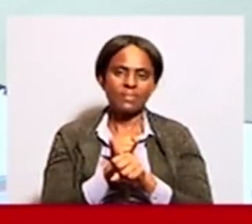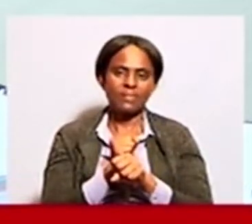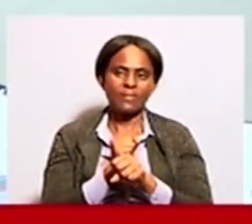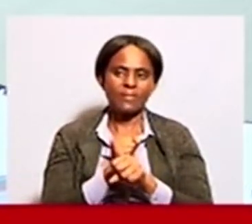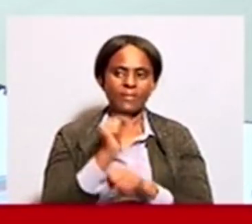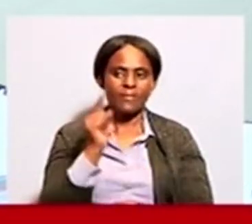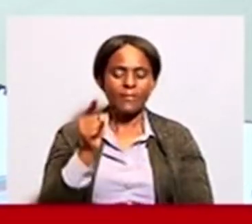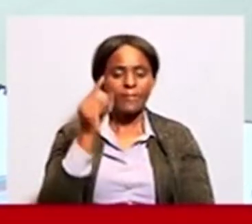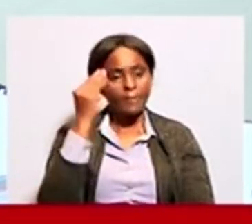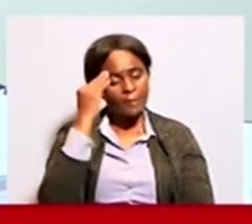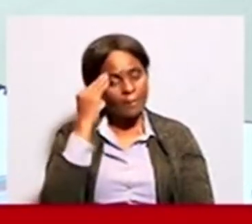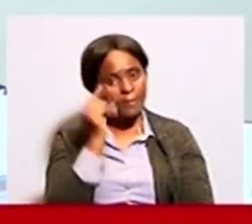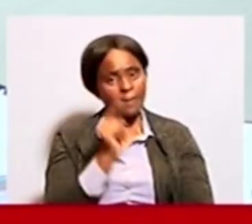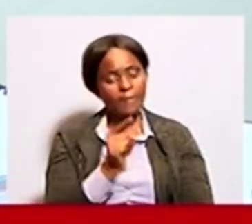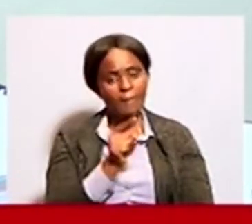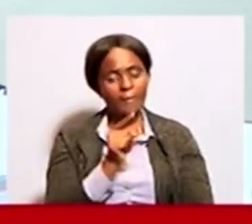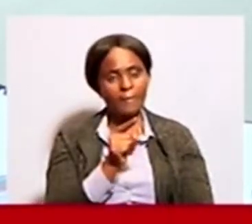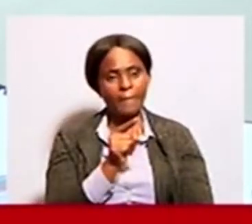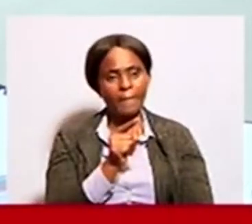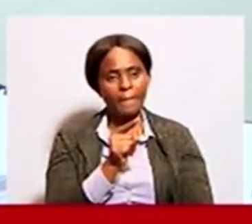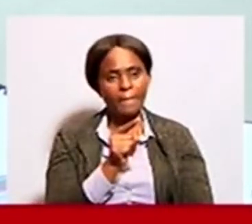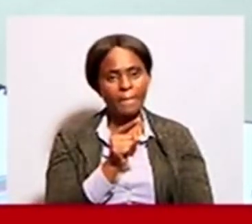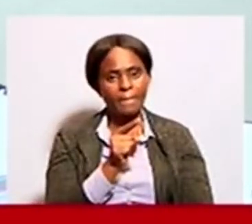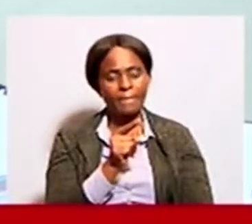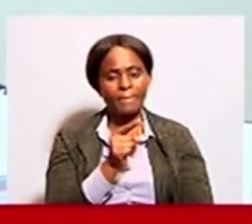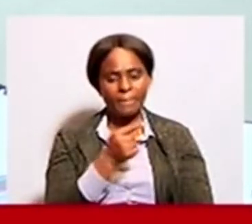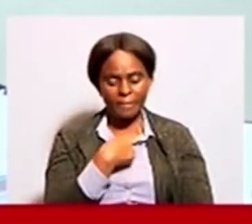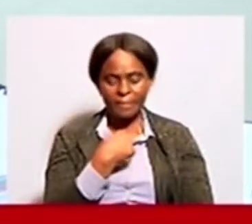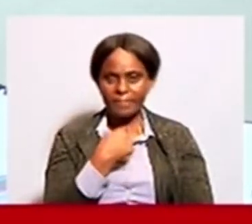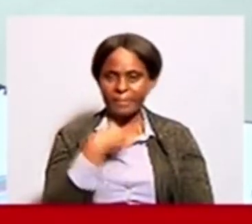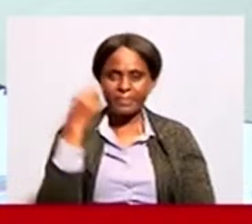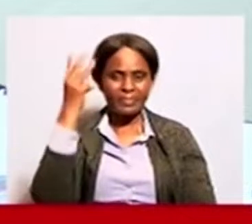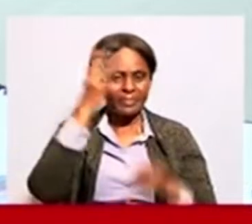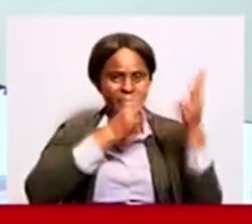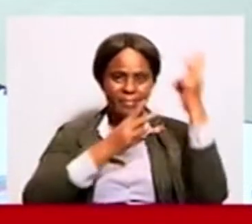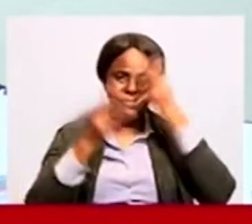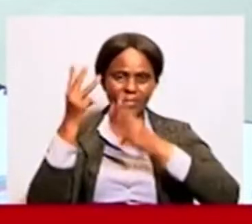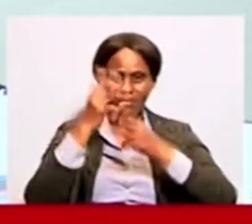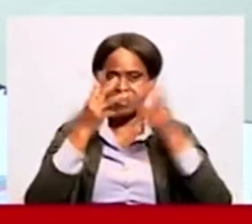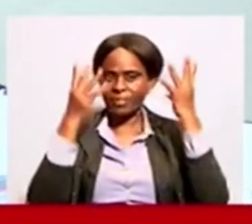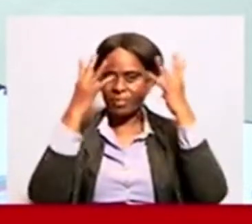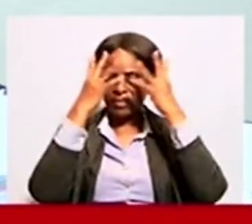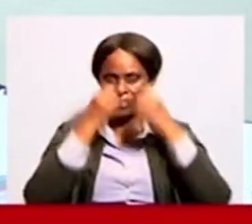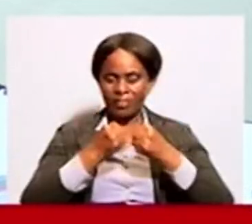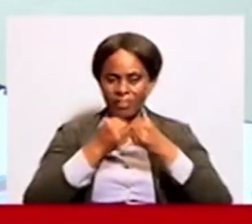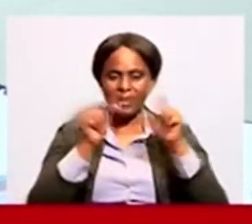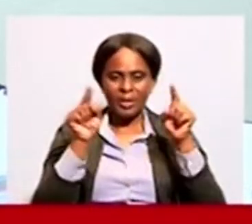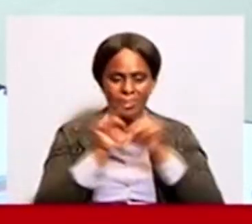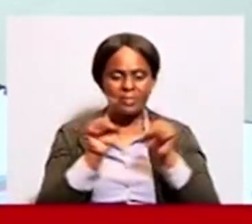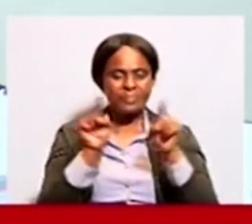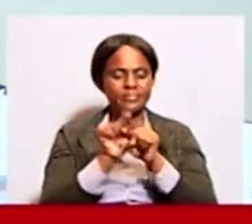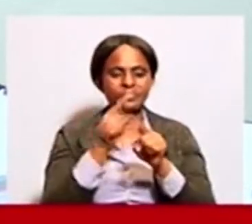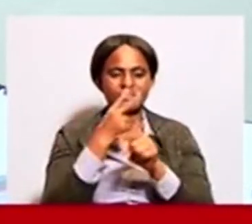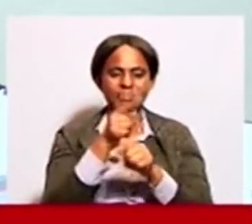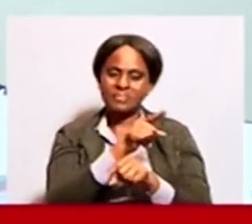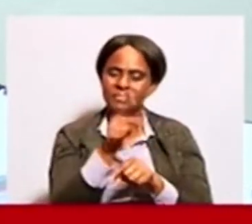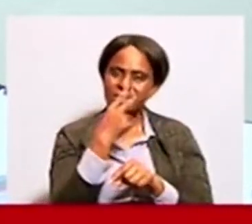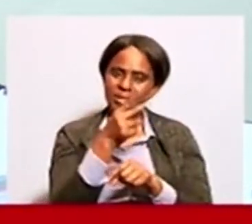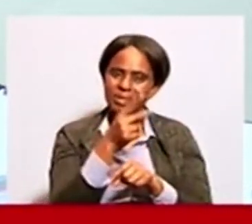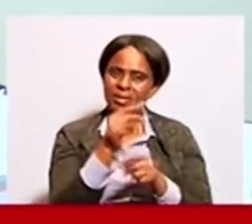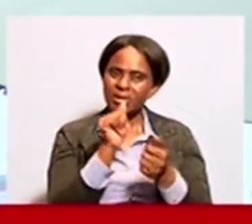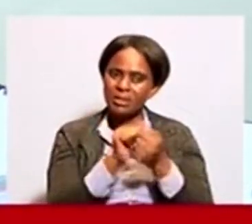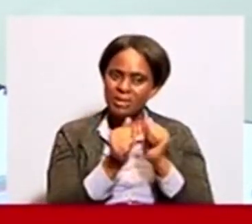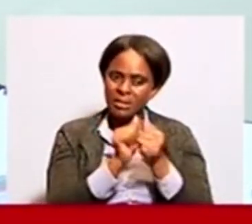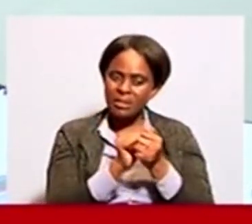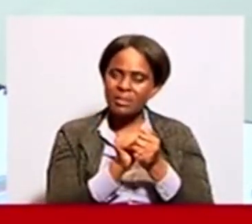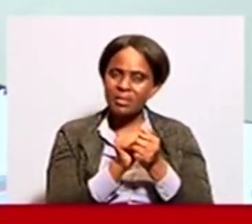know, I'm saddened because I keep on going to the same thing. When you look at this